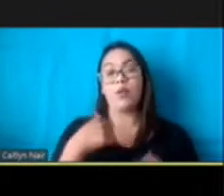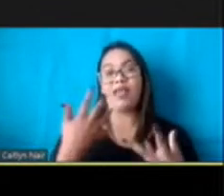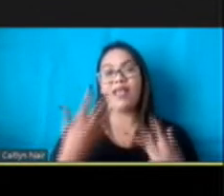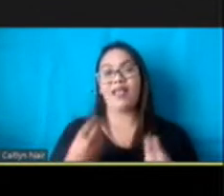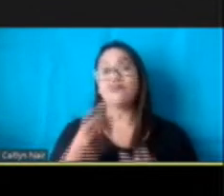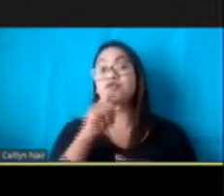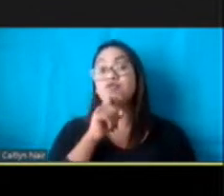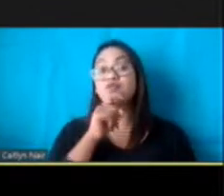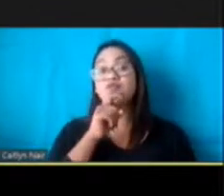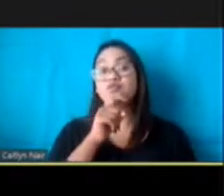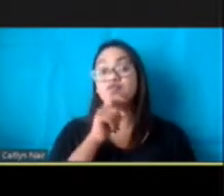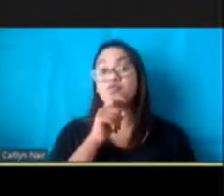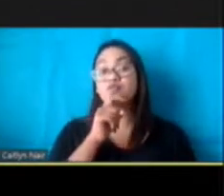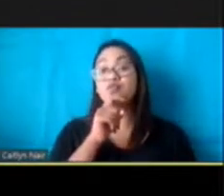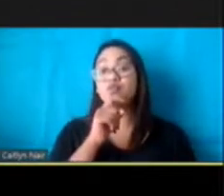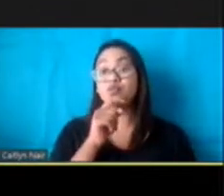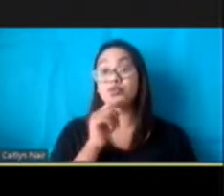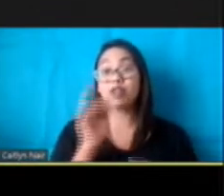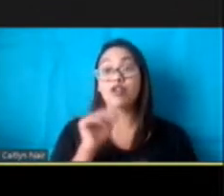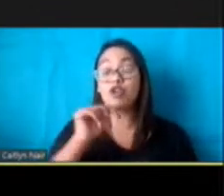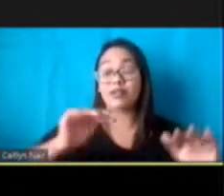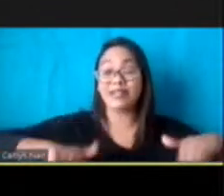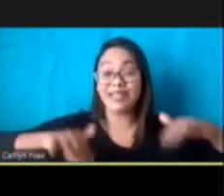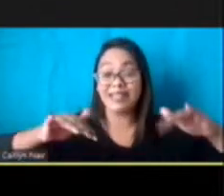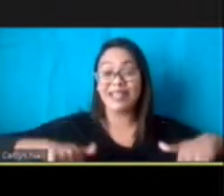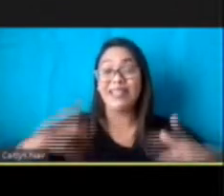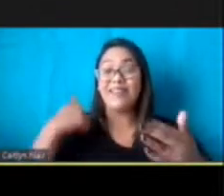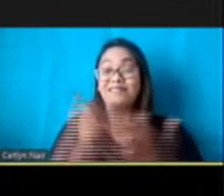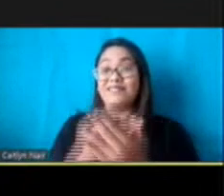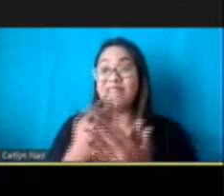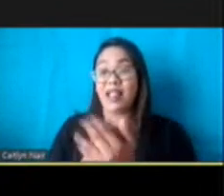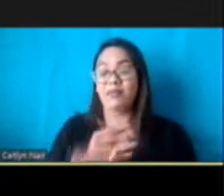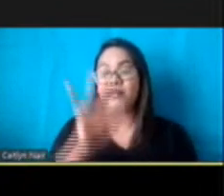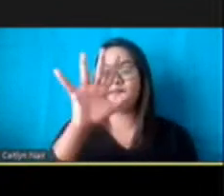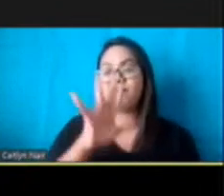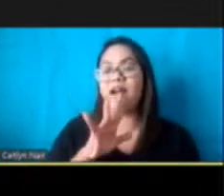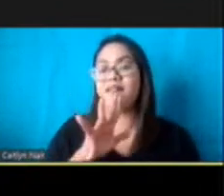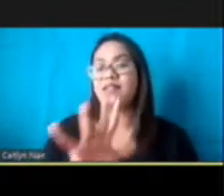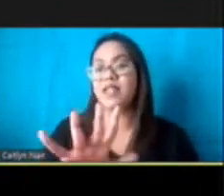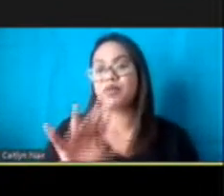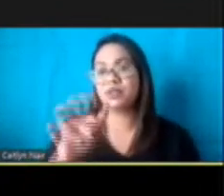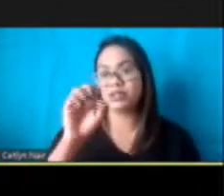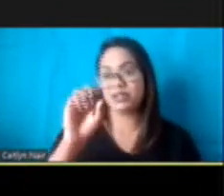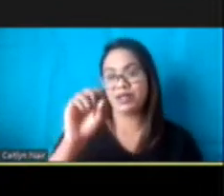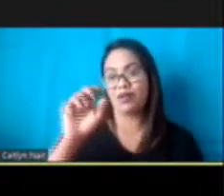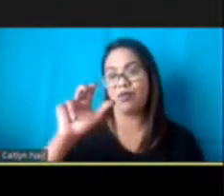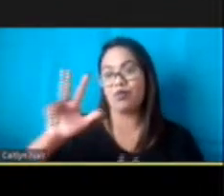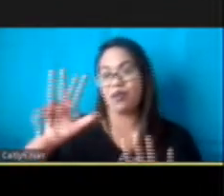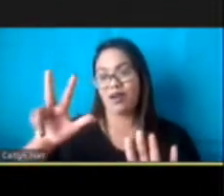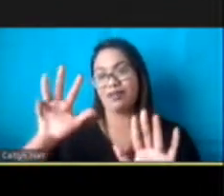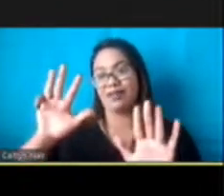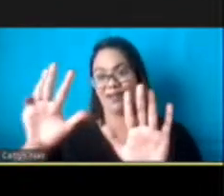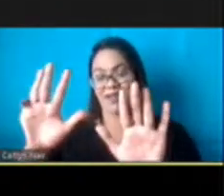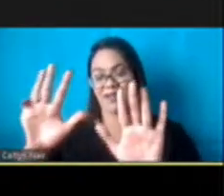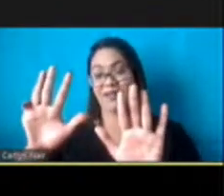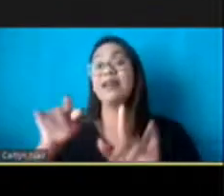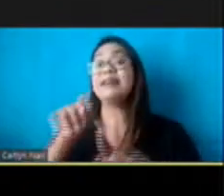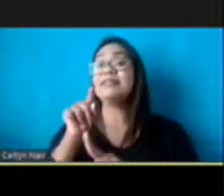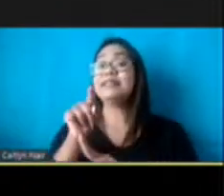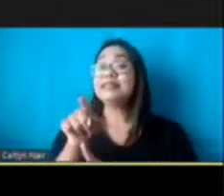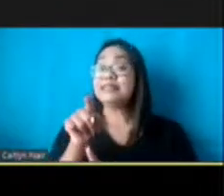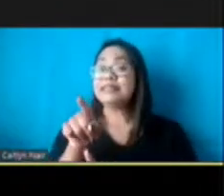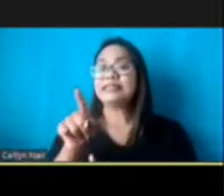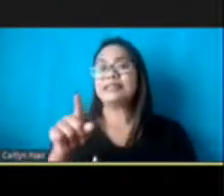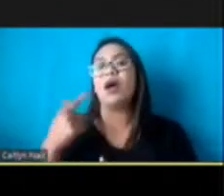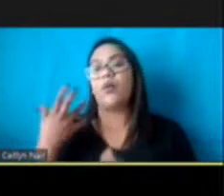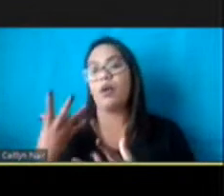5,089 are available for COVID-19. Not all of them are occupied. I think this slide then shows